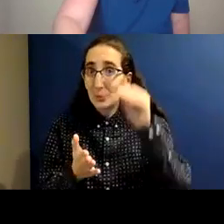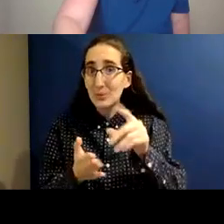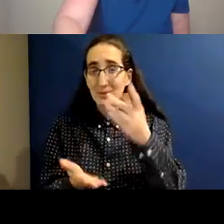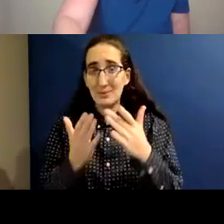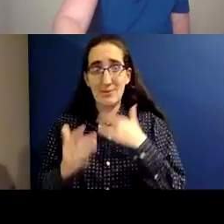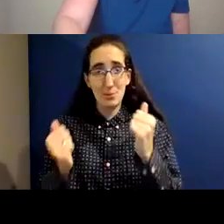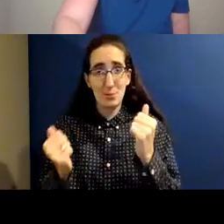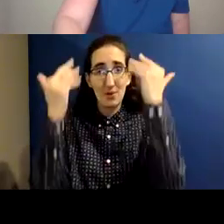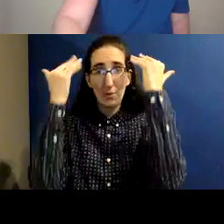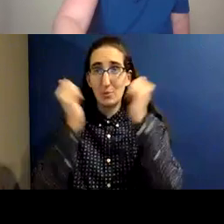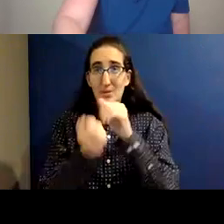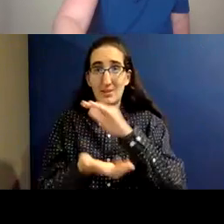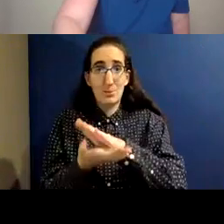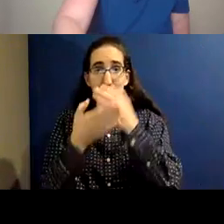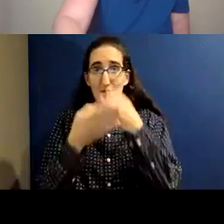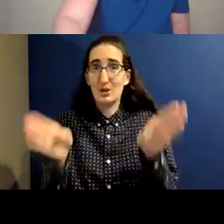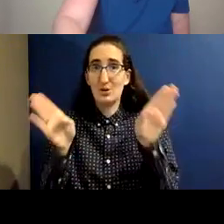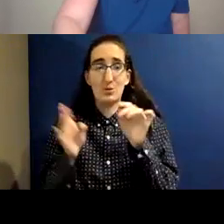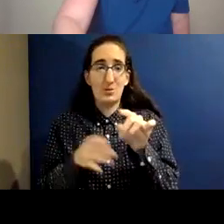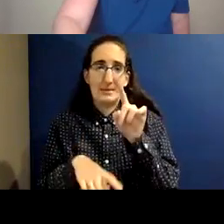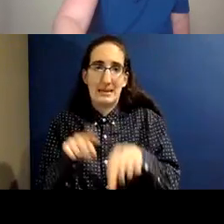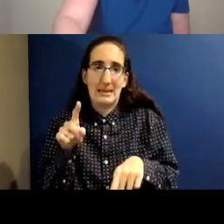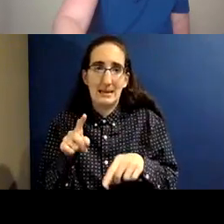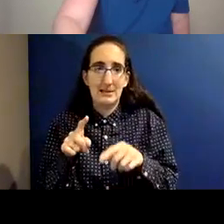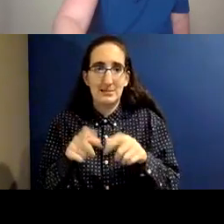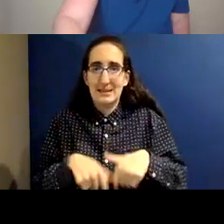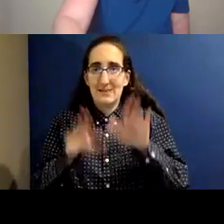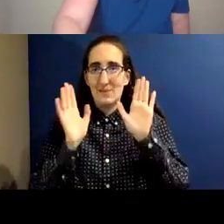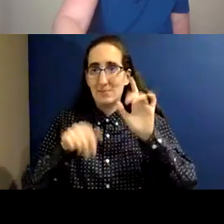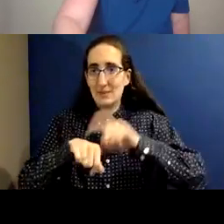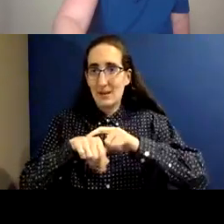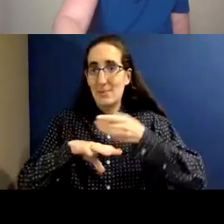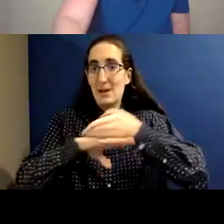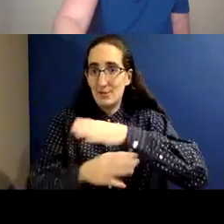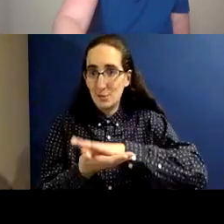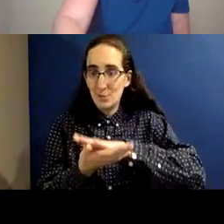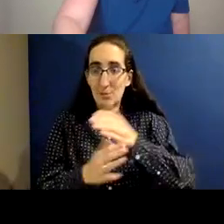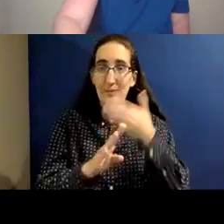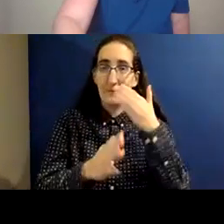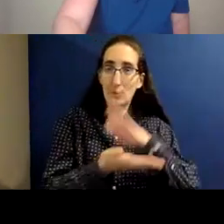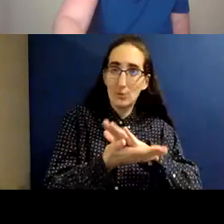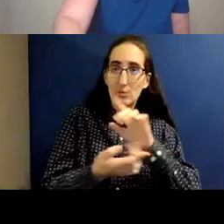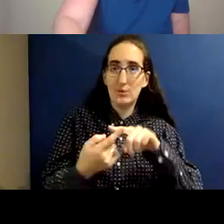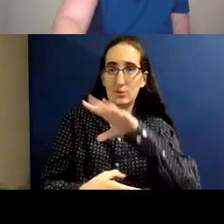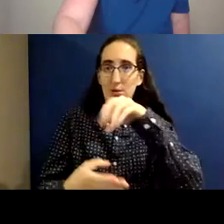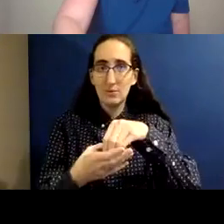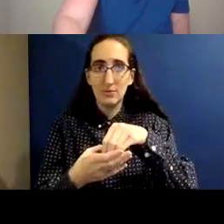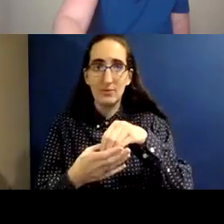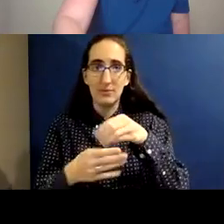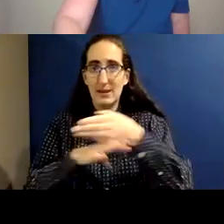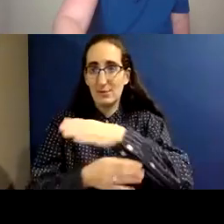feel overwhelmed by school in general, and they just can't give up the time to engage in an after-school